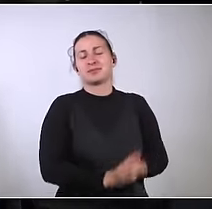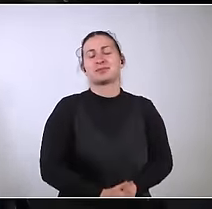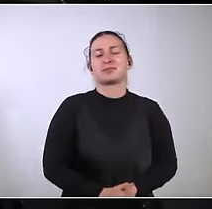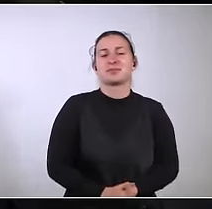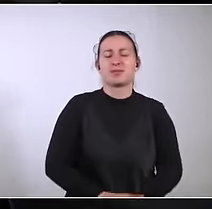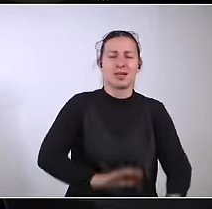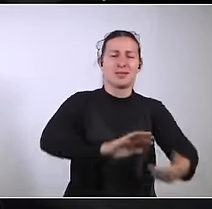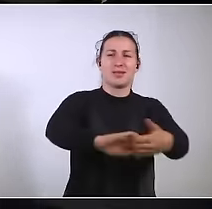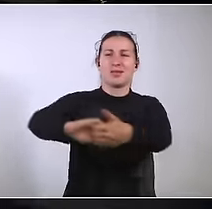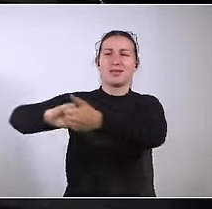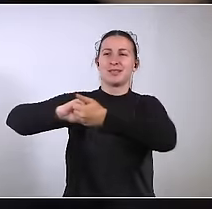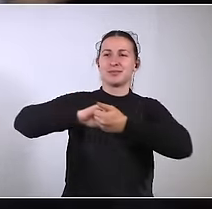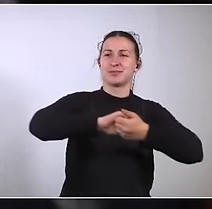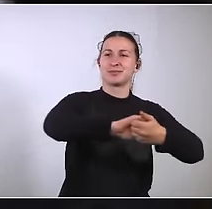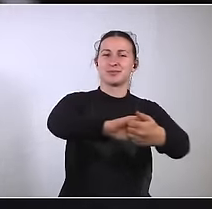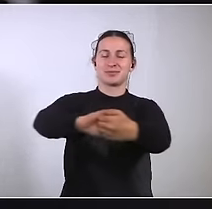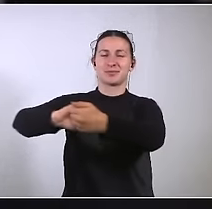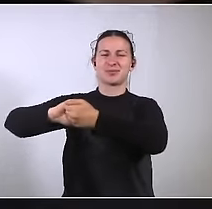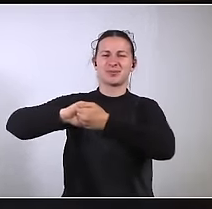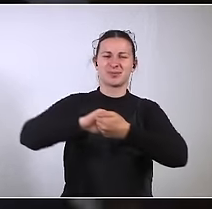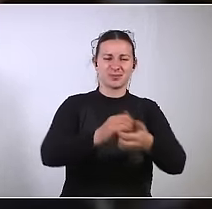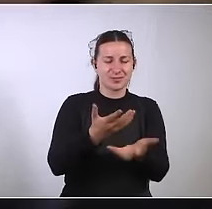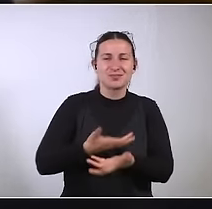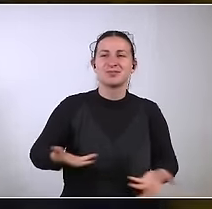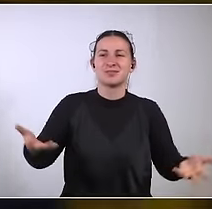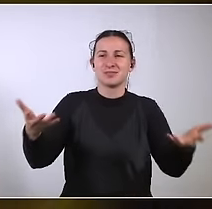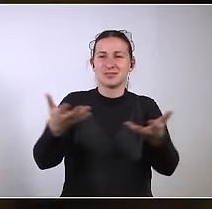when the trumpet began to sound,